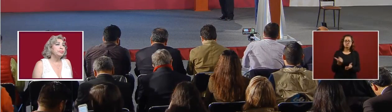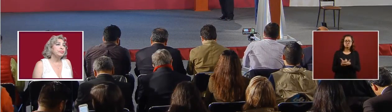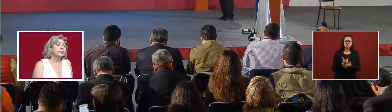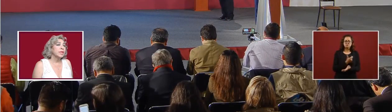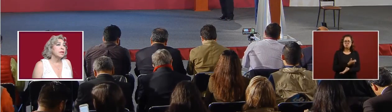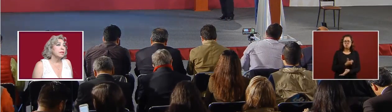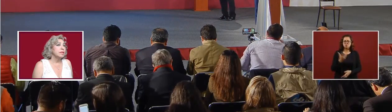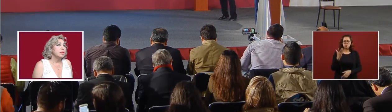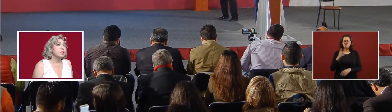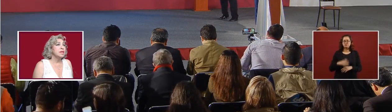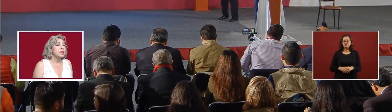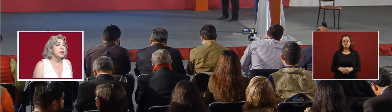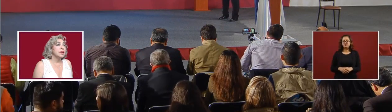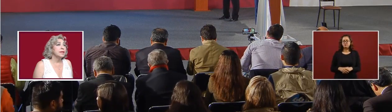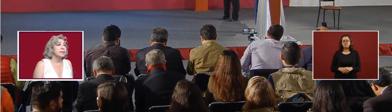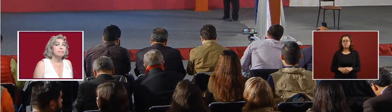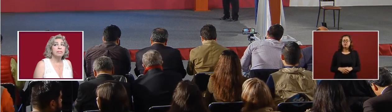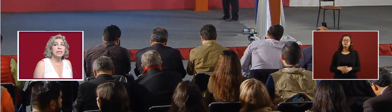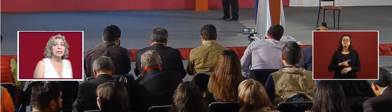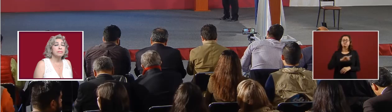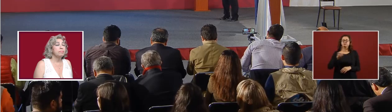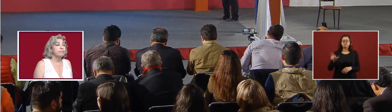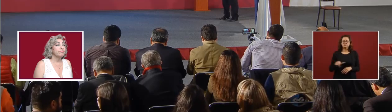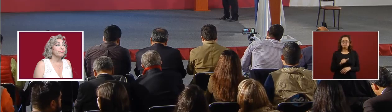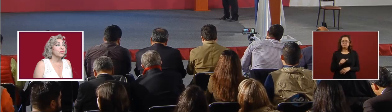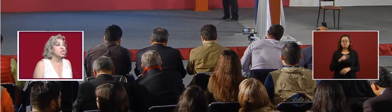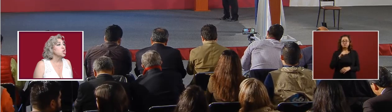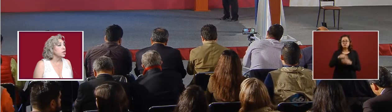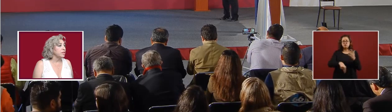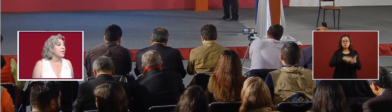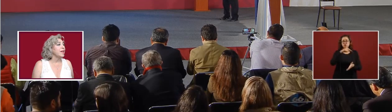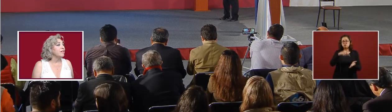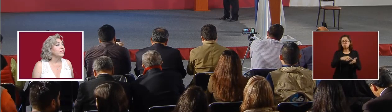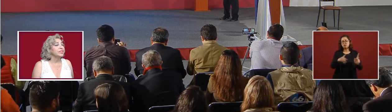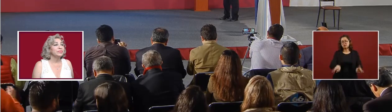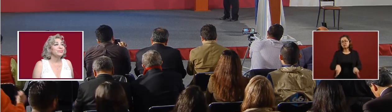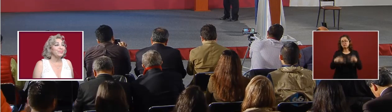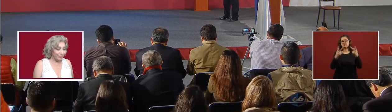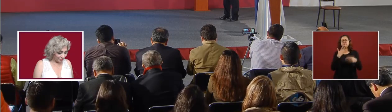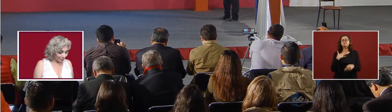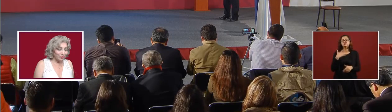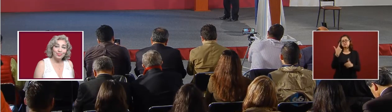chart that they have.